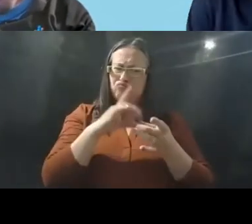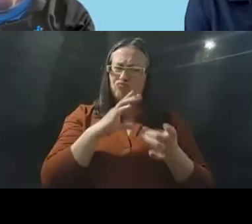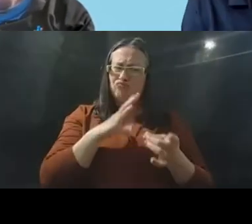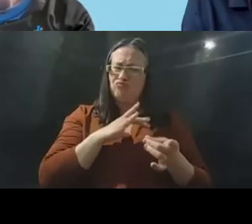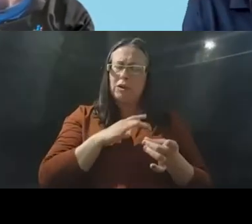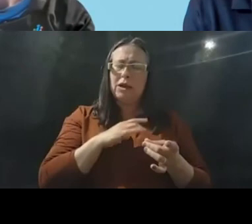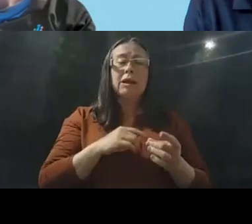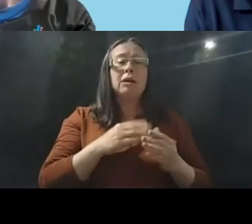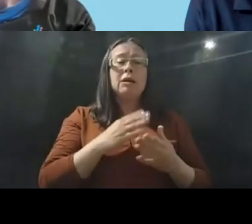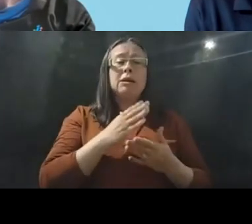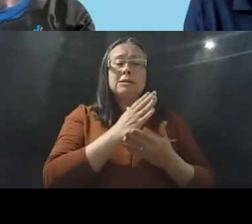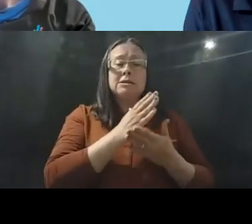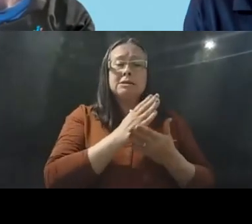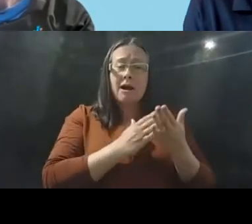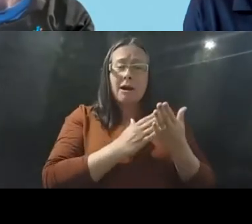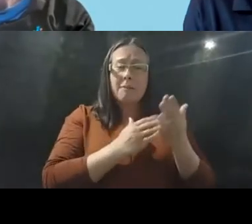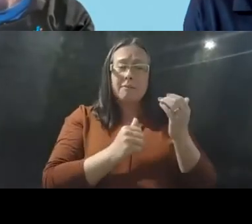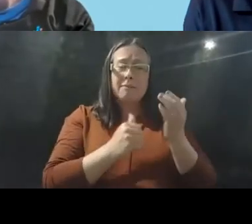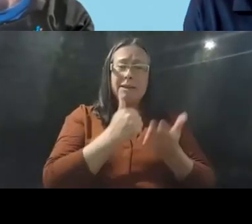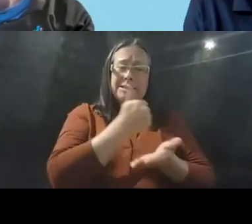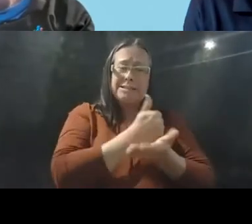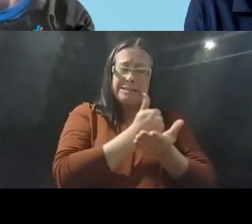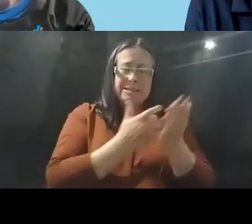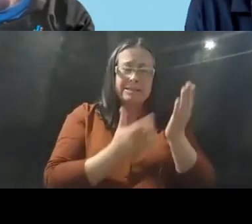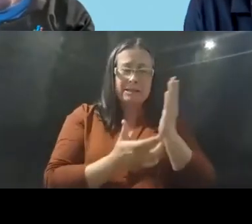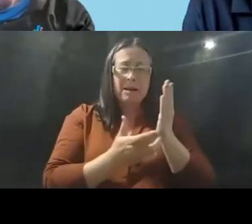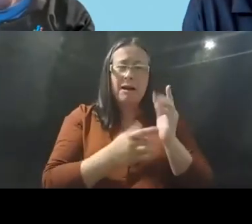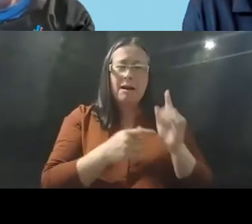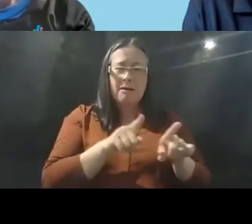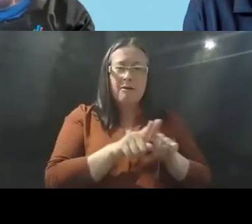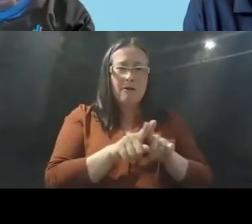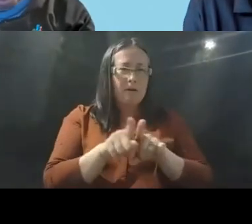tech knowledge, I was going to get a little bit of farming knowledge today.